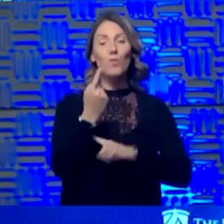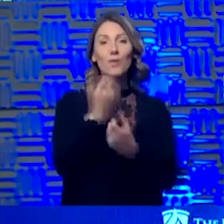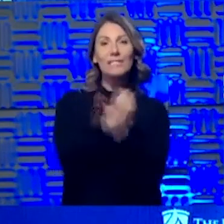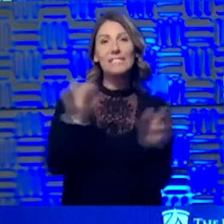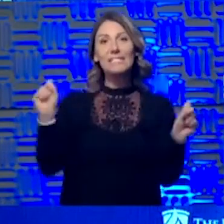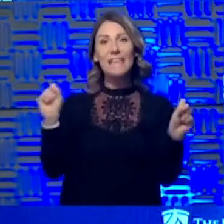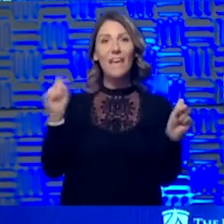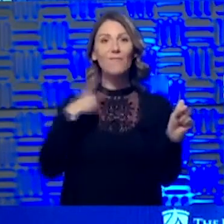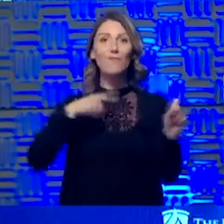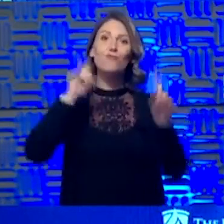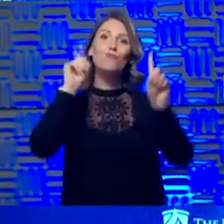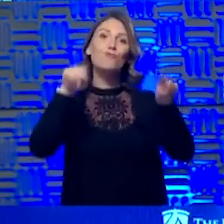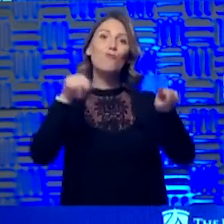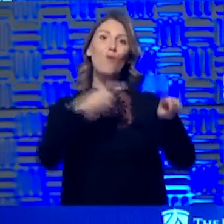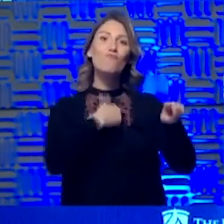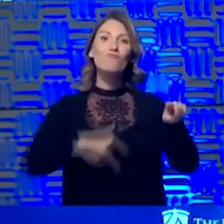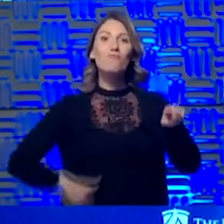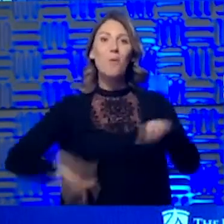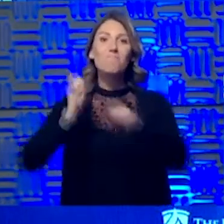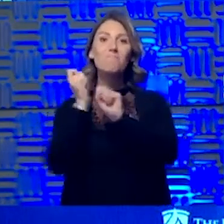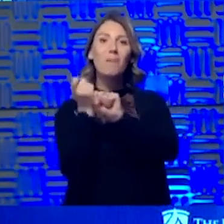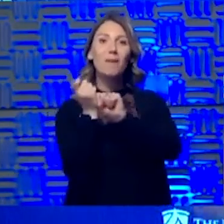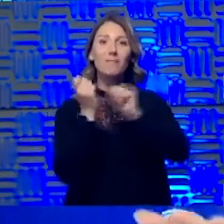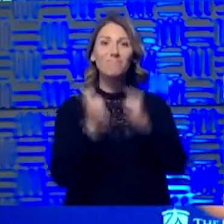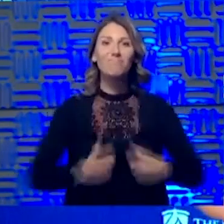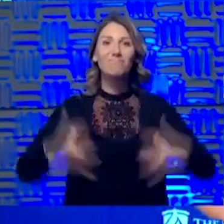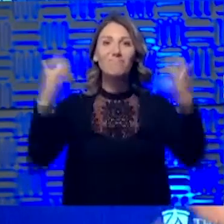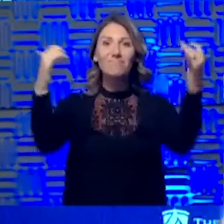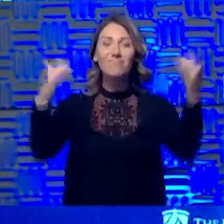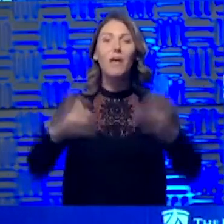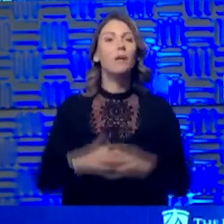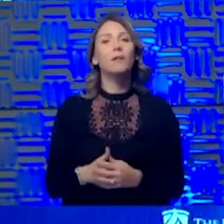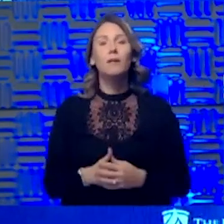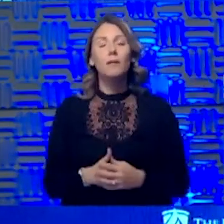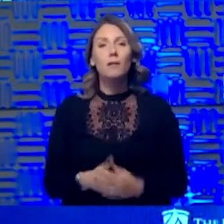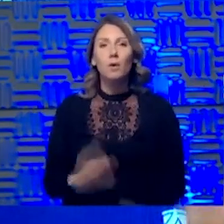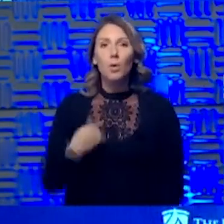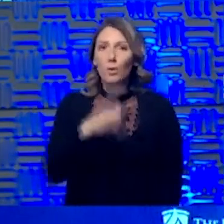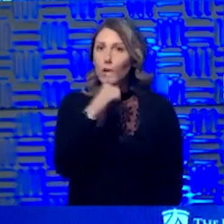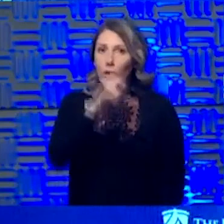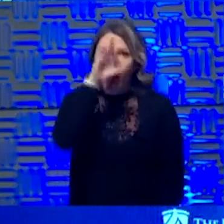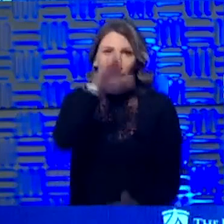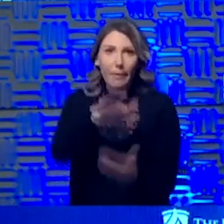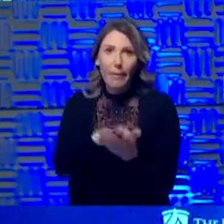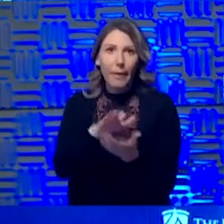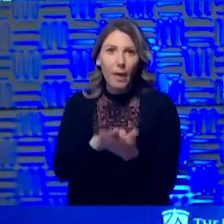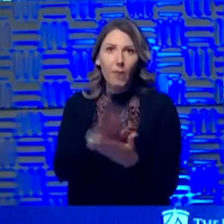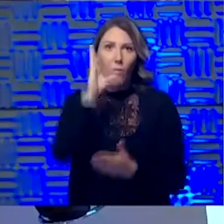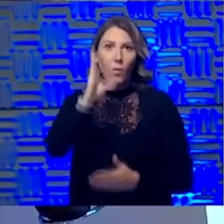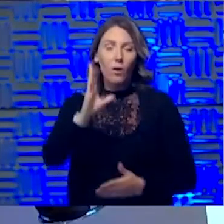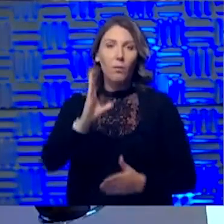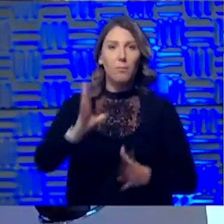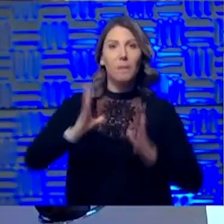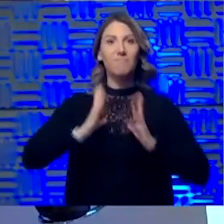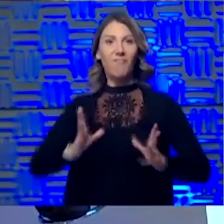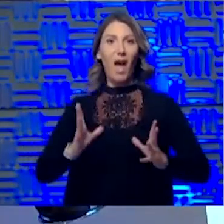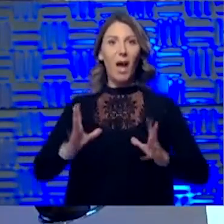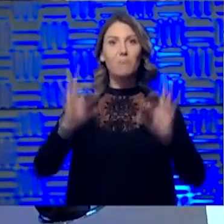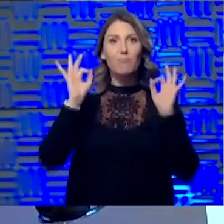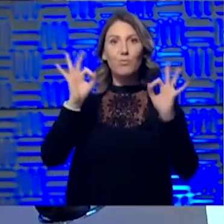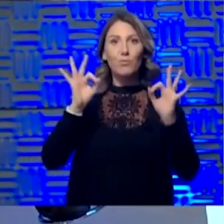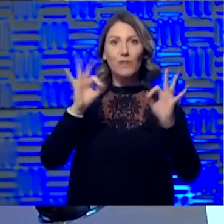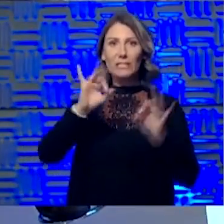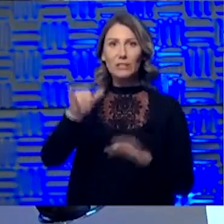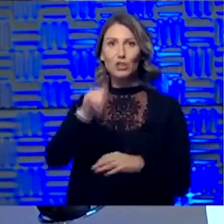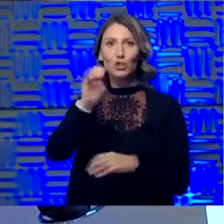just saying, that's what I'm doing. But I don't really think we believe that we're going to be all clear, guys. What do you think, Dana? I like to be